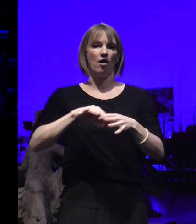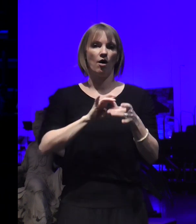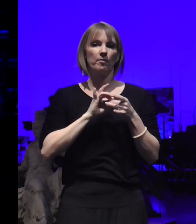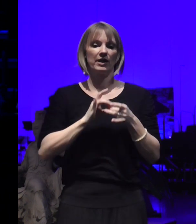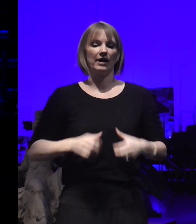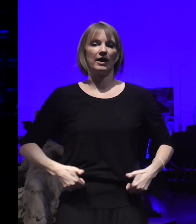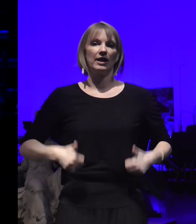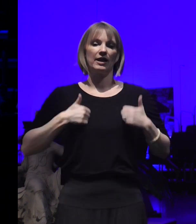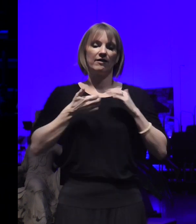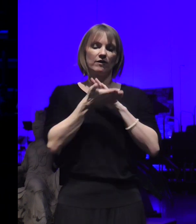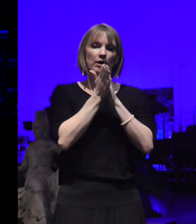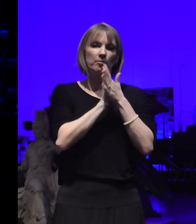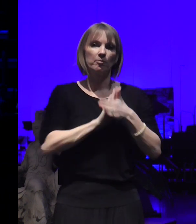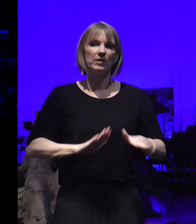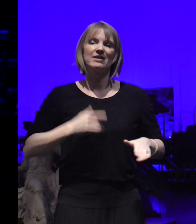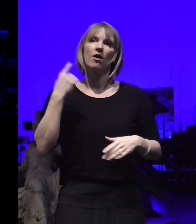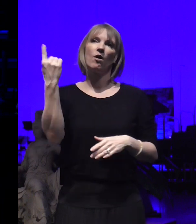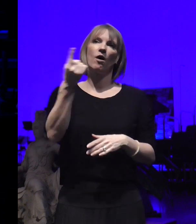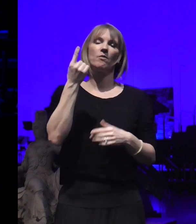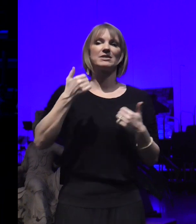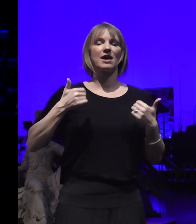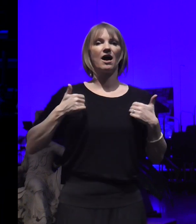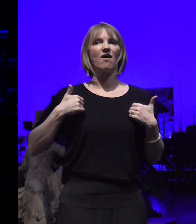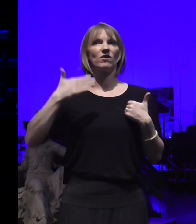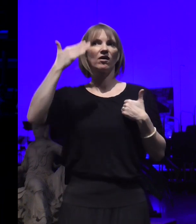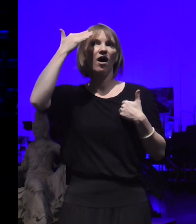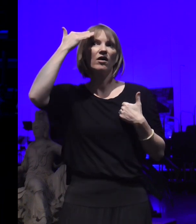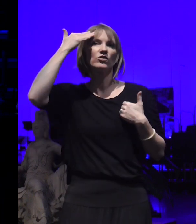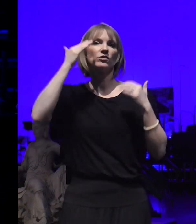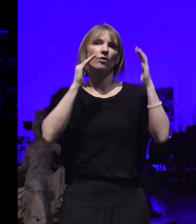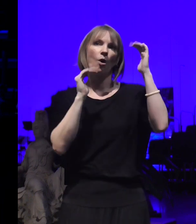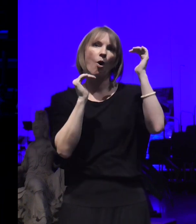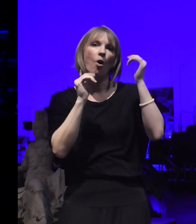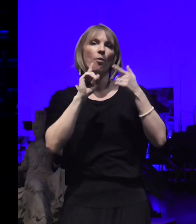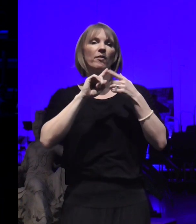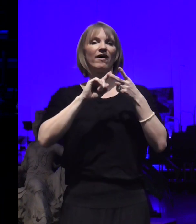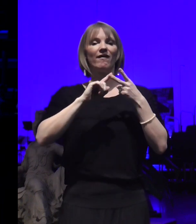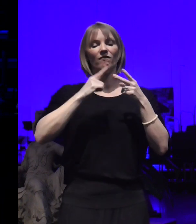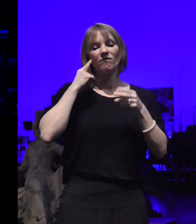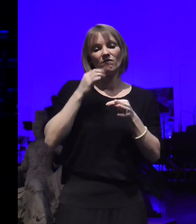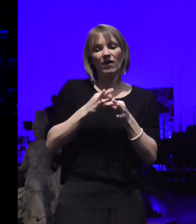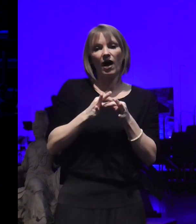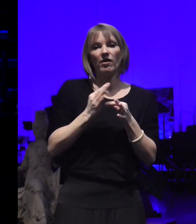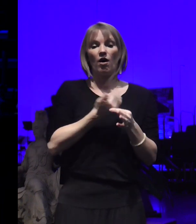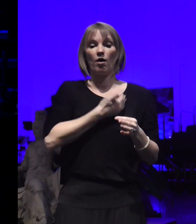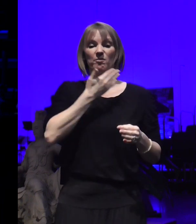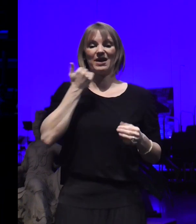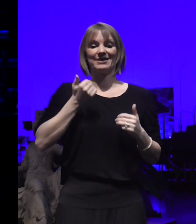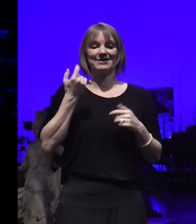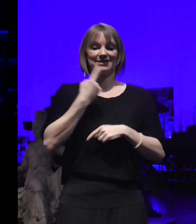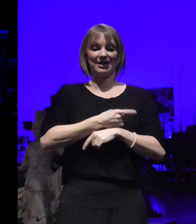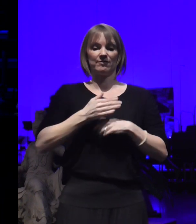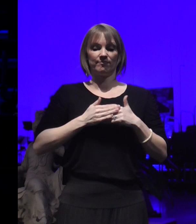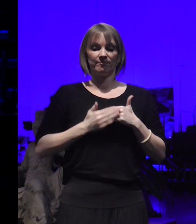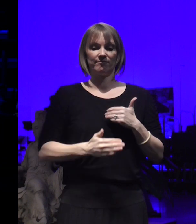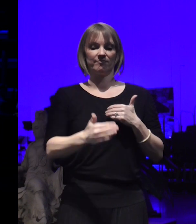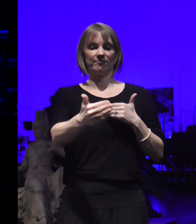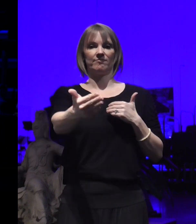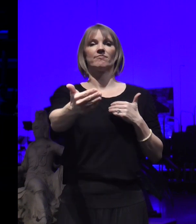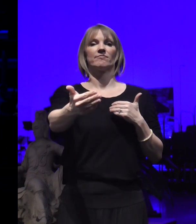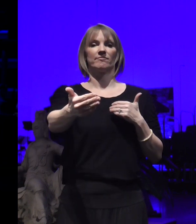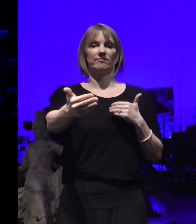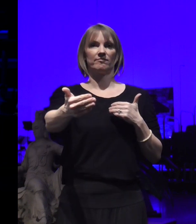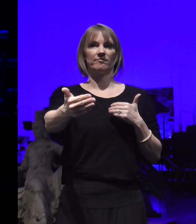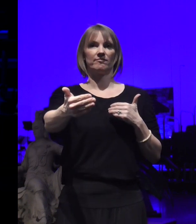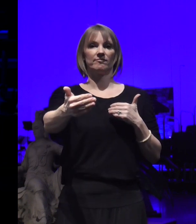in peace, and to always hold that consciousness of hope and faith that our best days are now and ahead